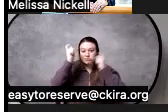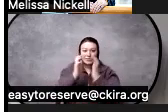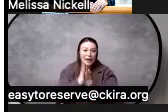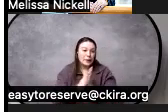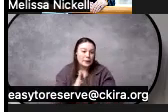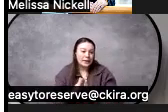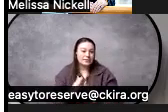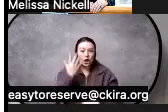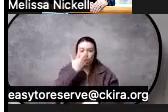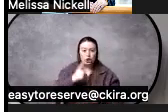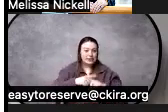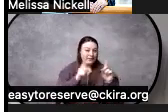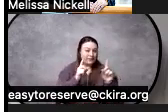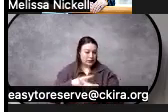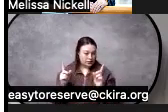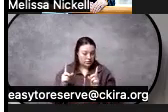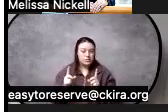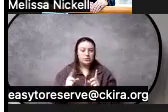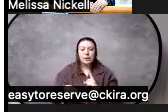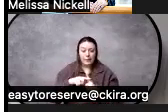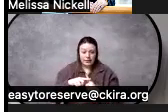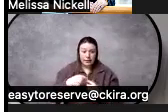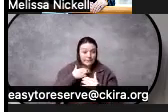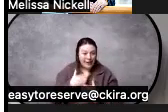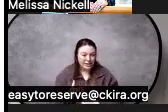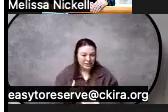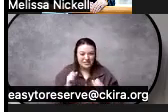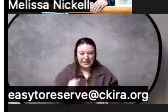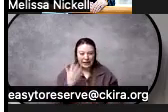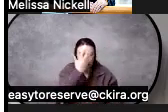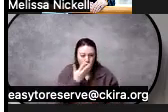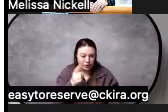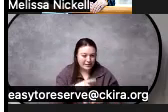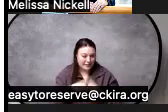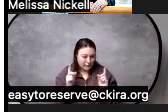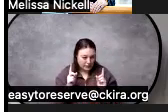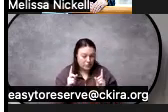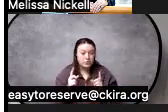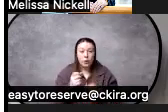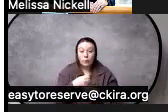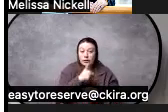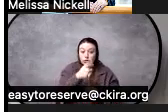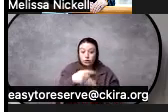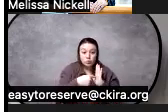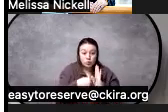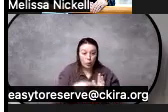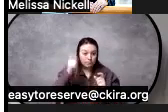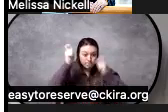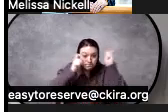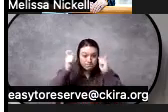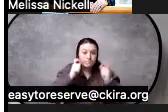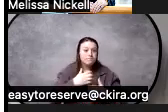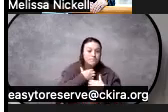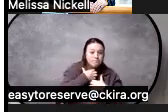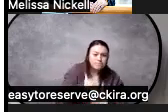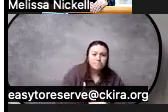also expressed uniquely. So when you're giving your talk, I want you to showcase your enthusiasm and the passion about your work in a way